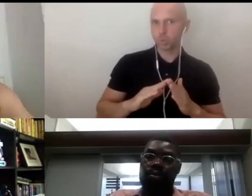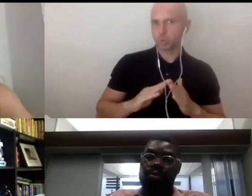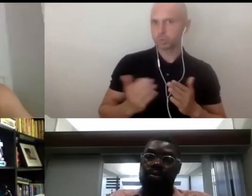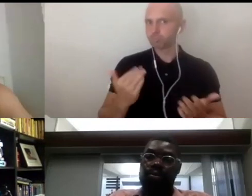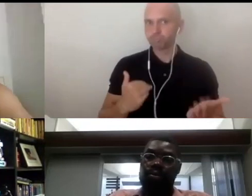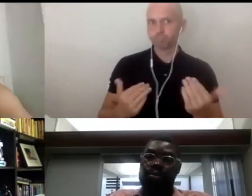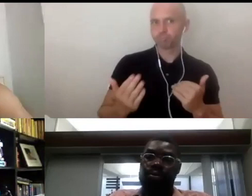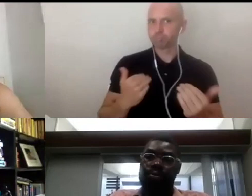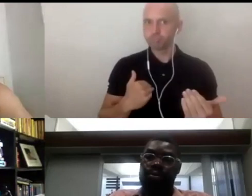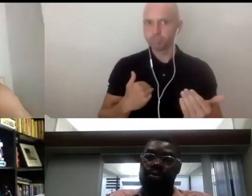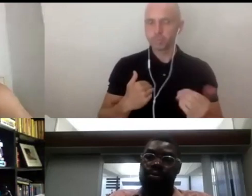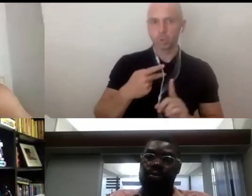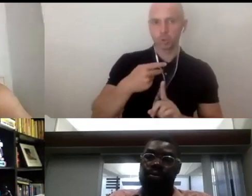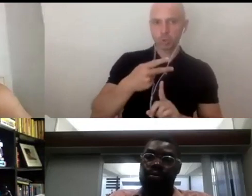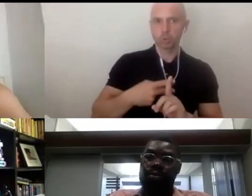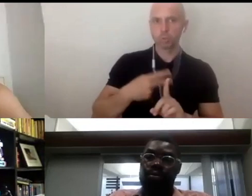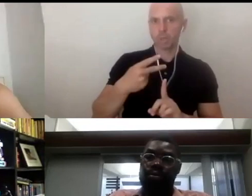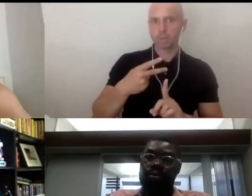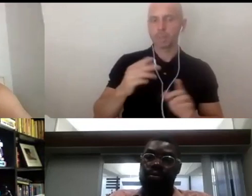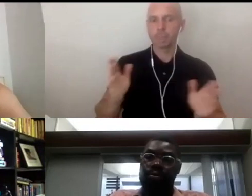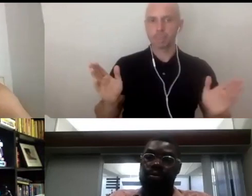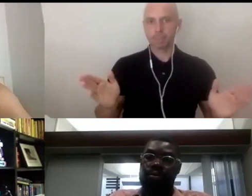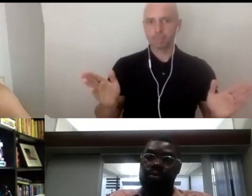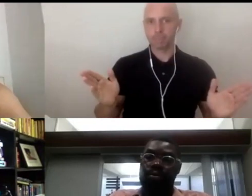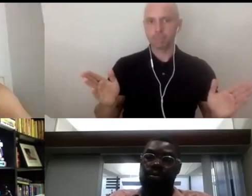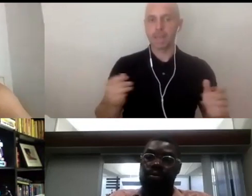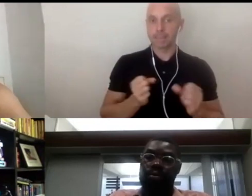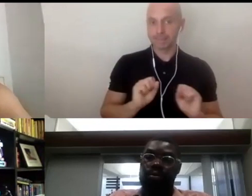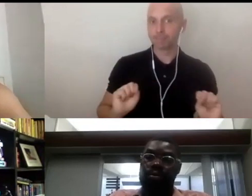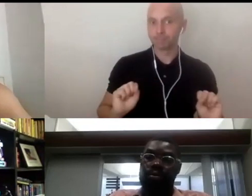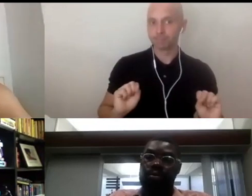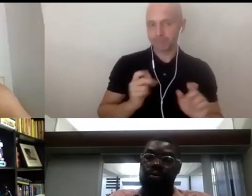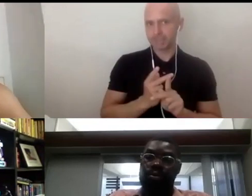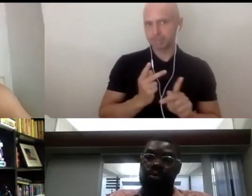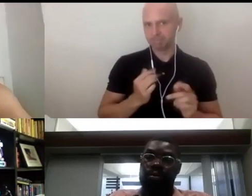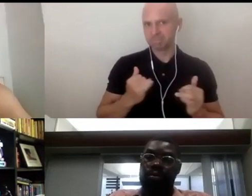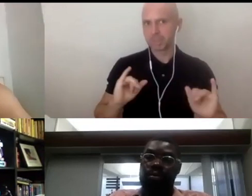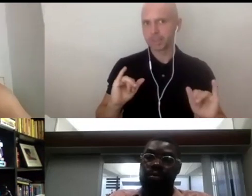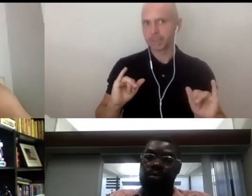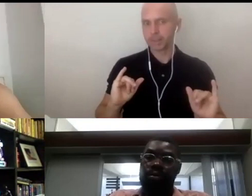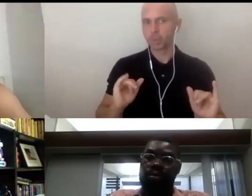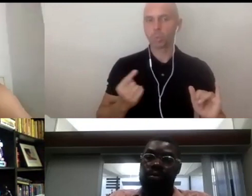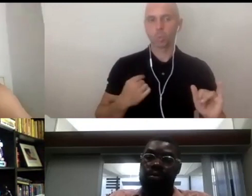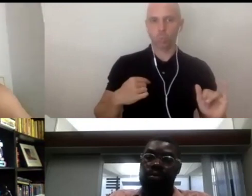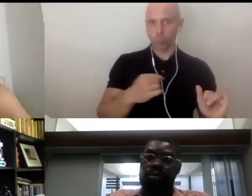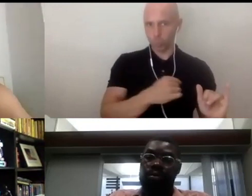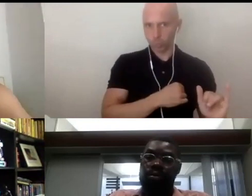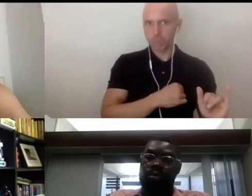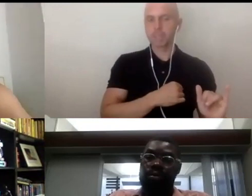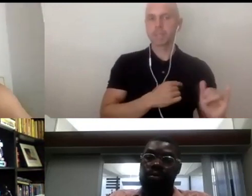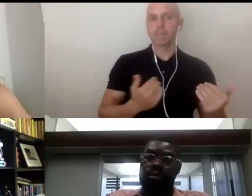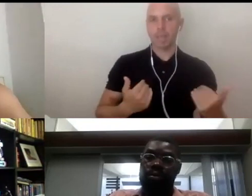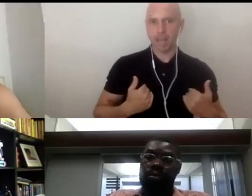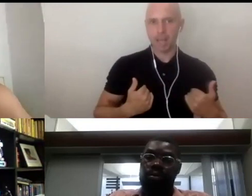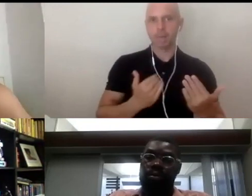the idea of the project and keeping everyone safe. So we have created our own health and safety